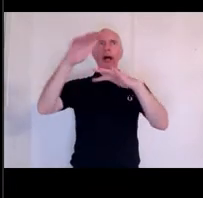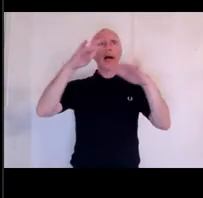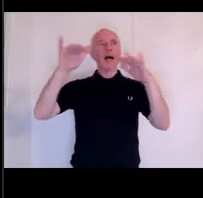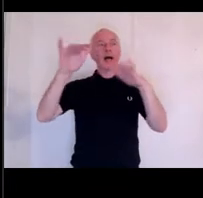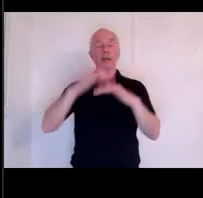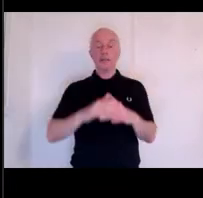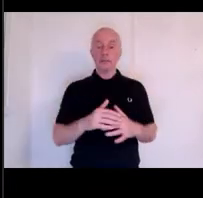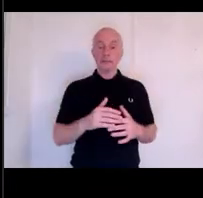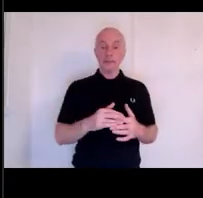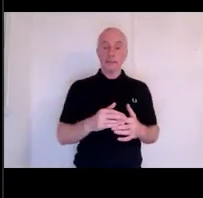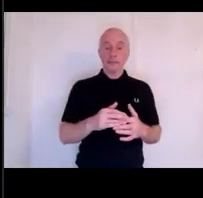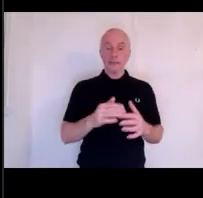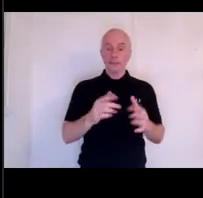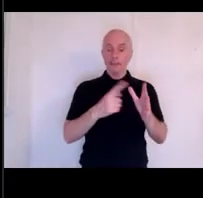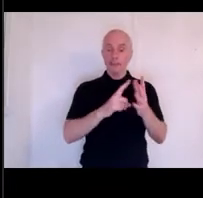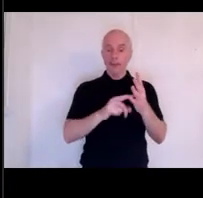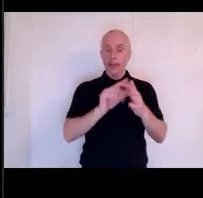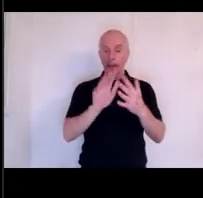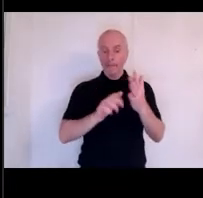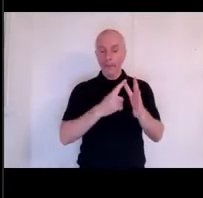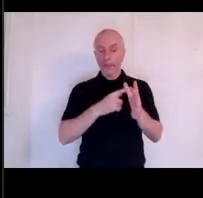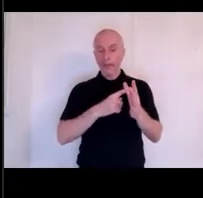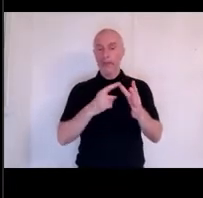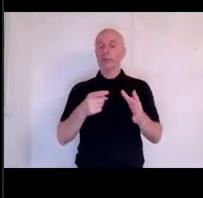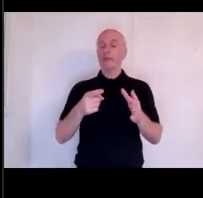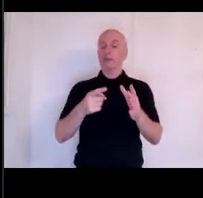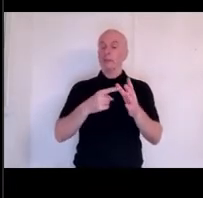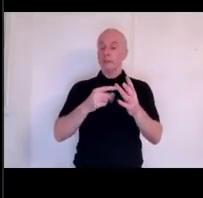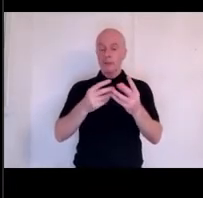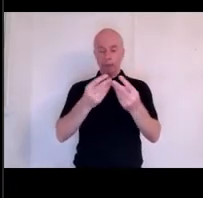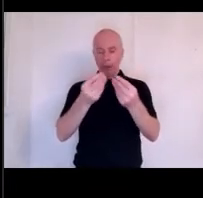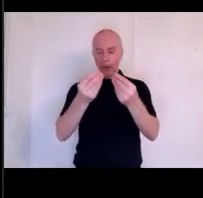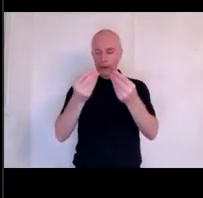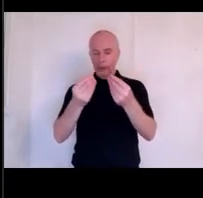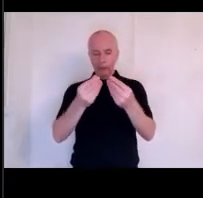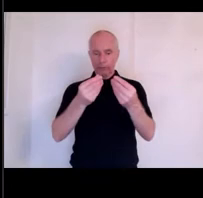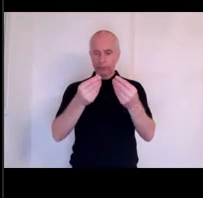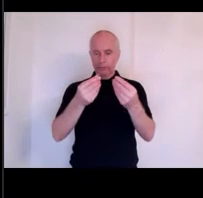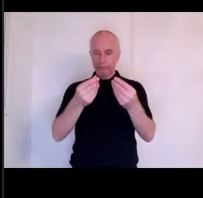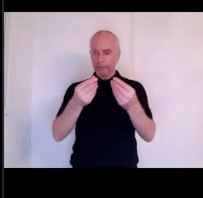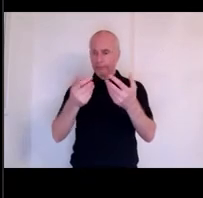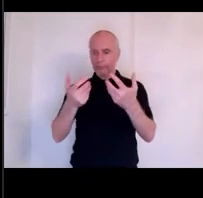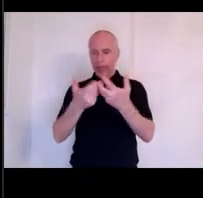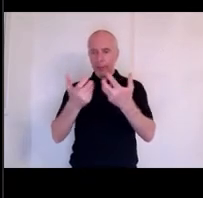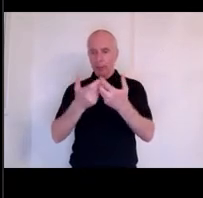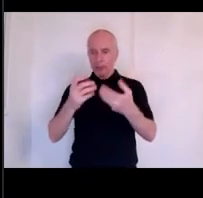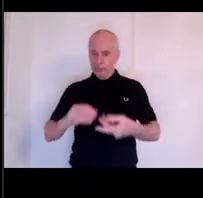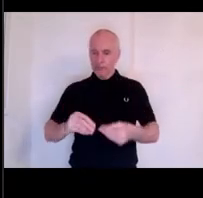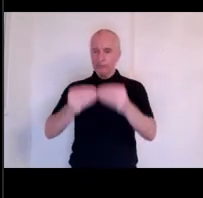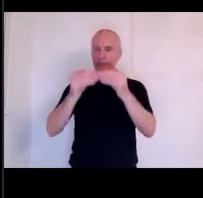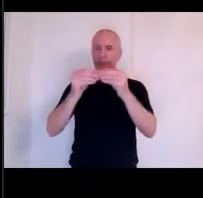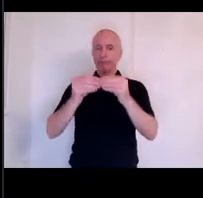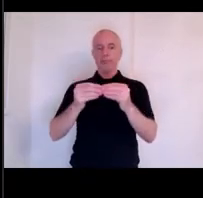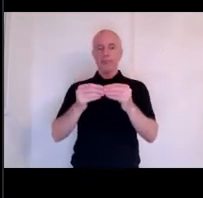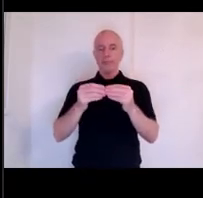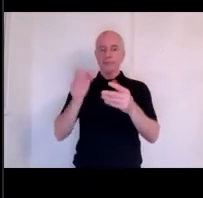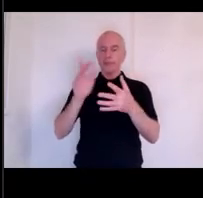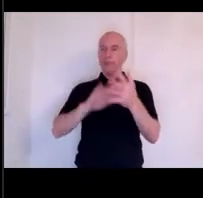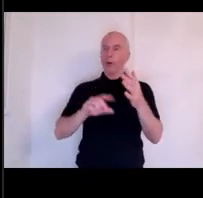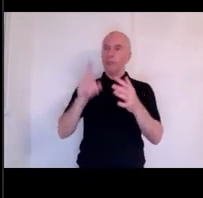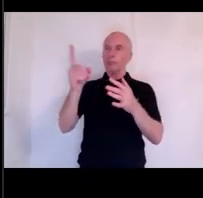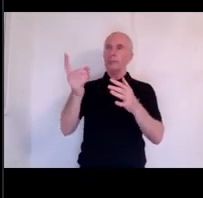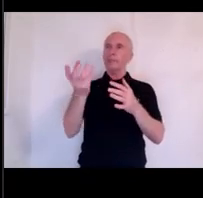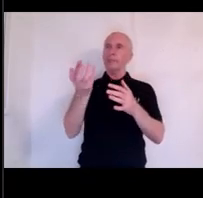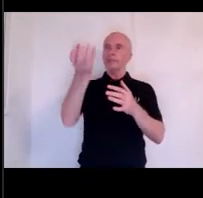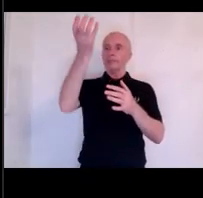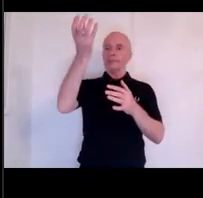particles are generated from some americium-241 within the detector? And that allows us to design how much protection